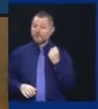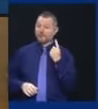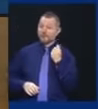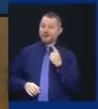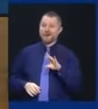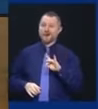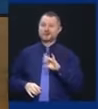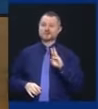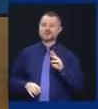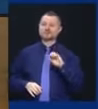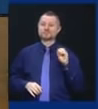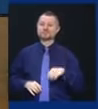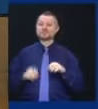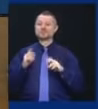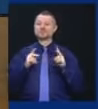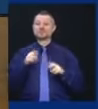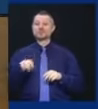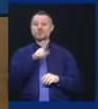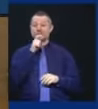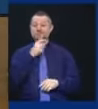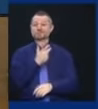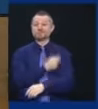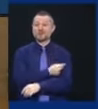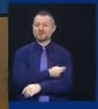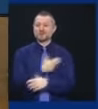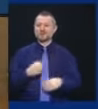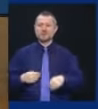86% of those who are vaccinated are white.